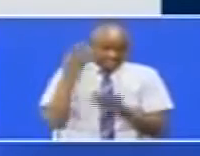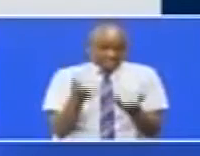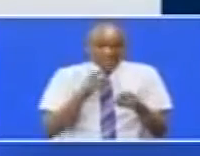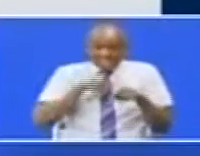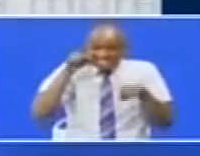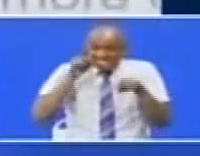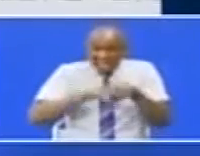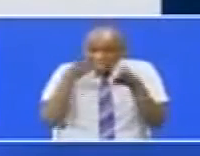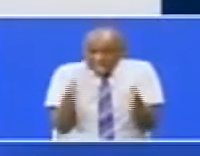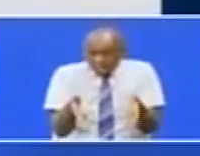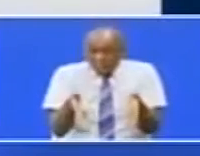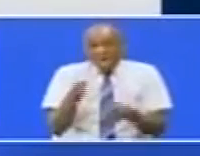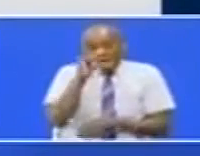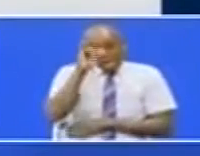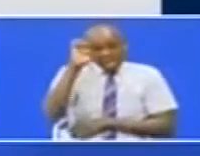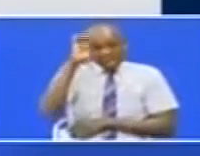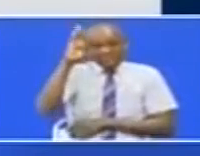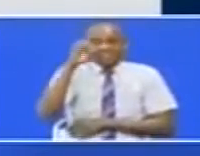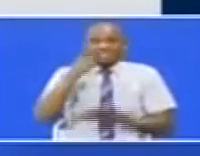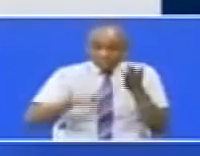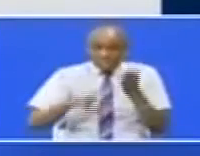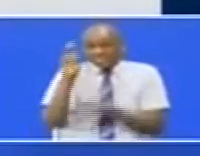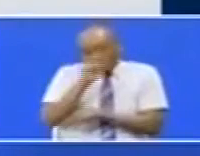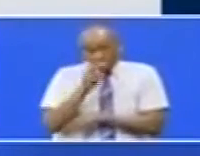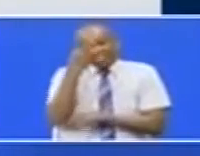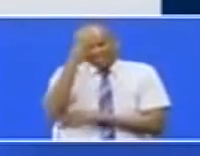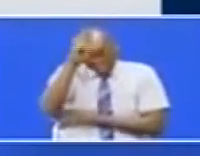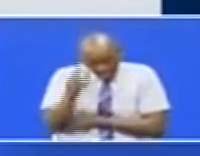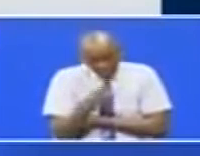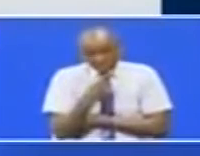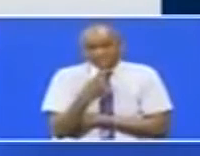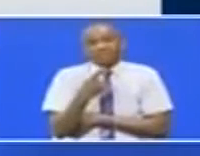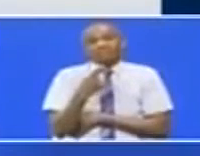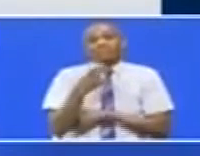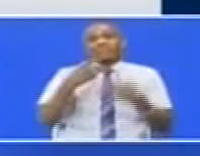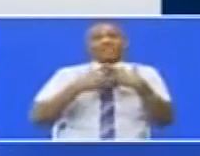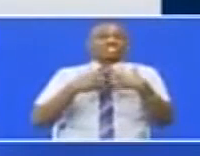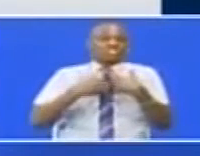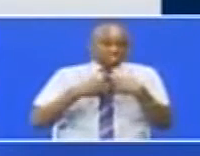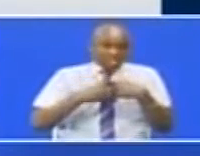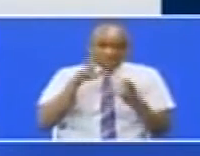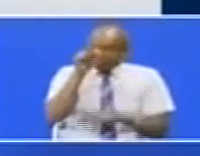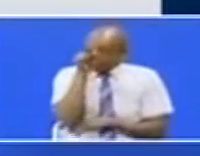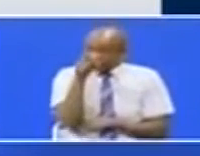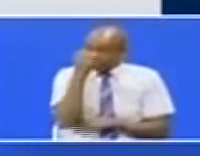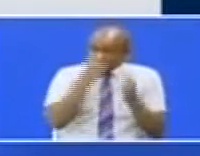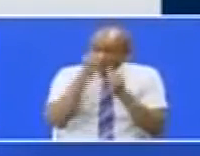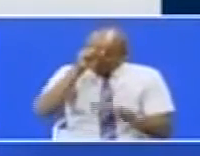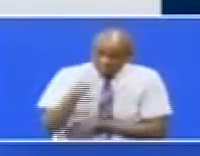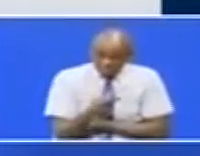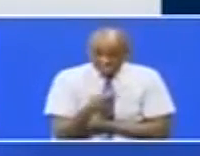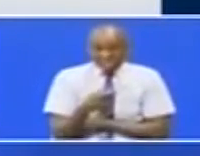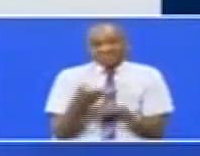time, however, IEBC says it will only use 3,000 BVR kits out of the 15,000 that